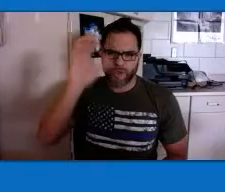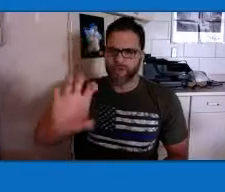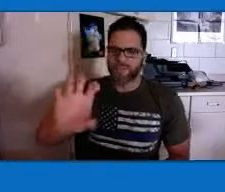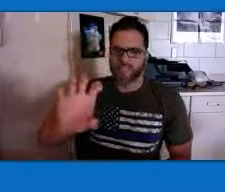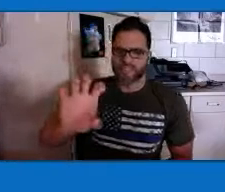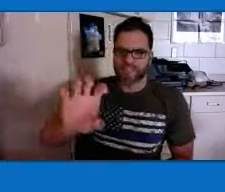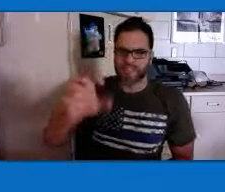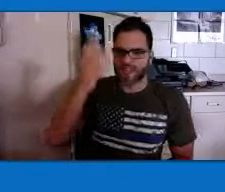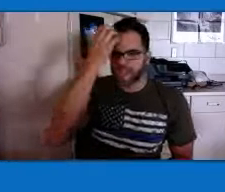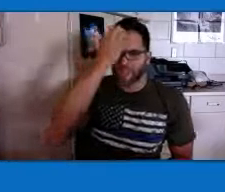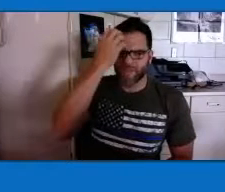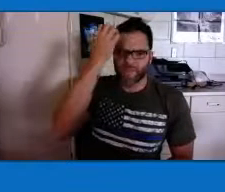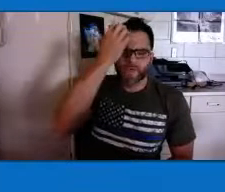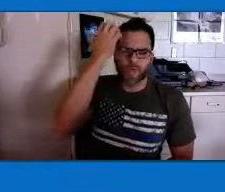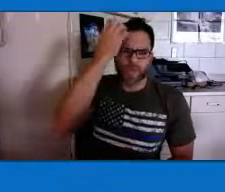confused,